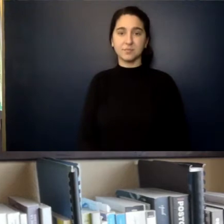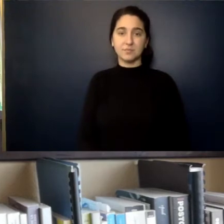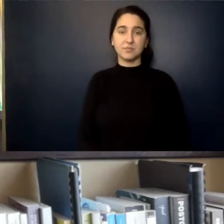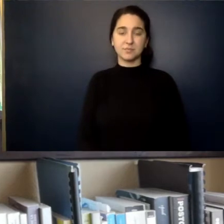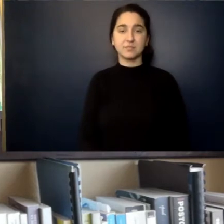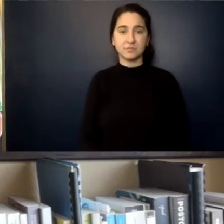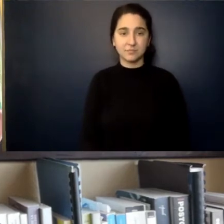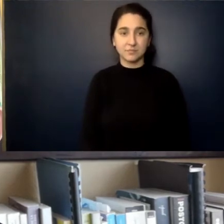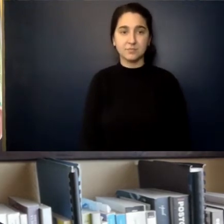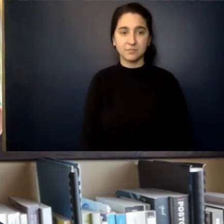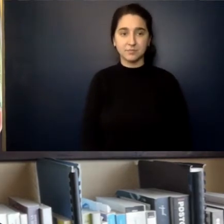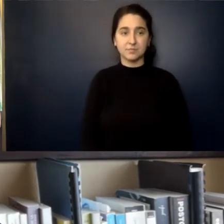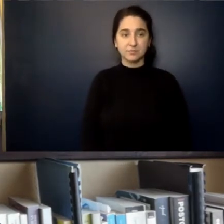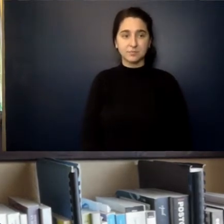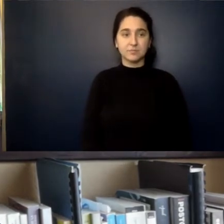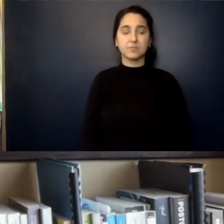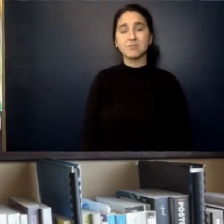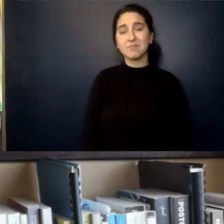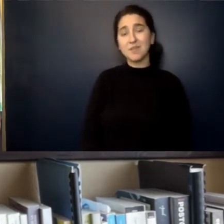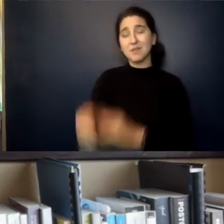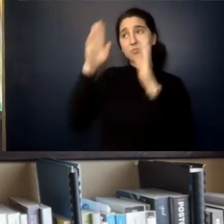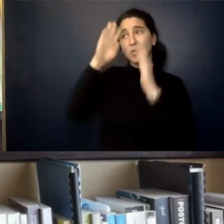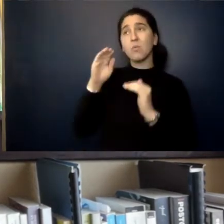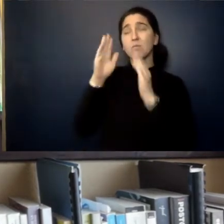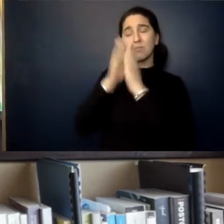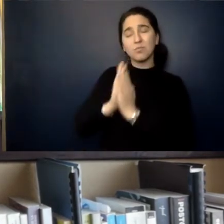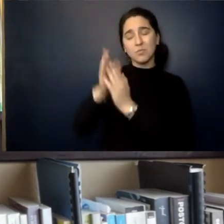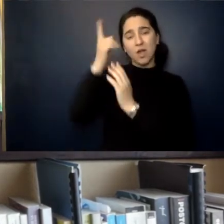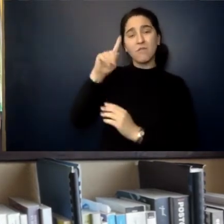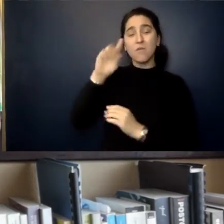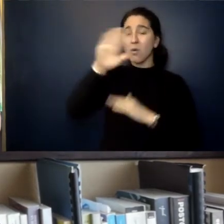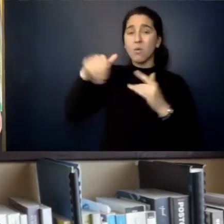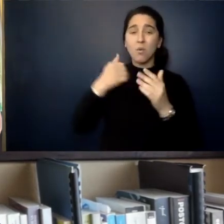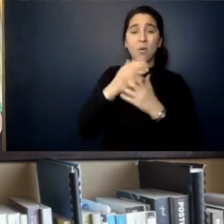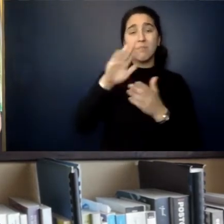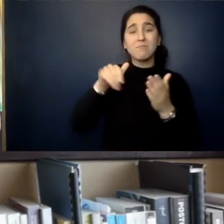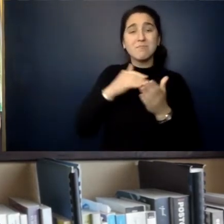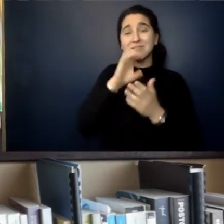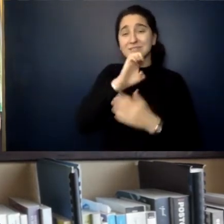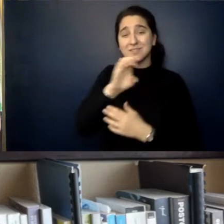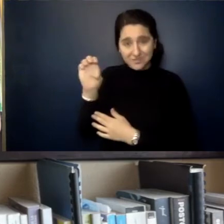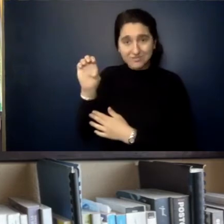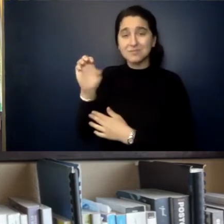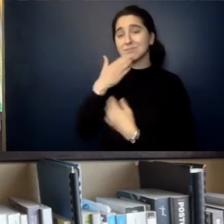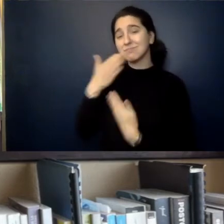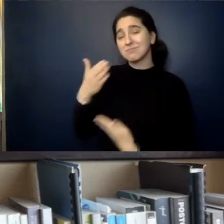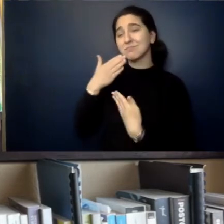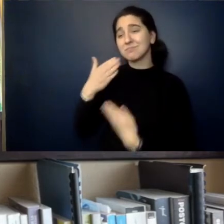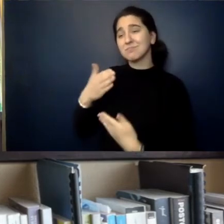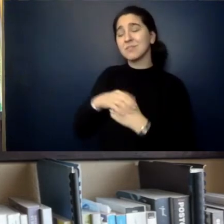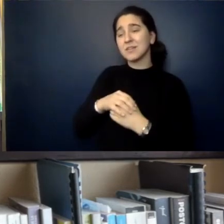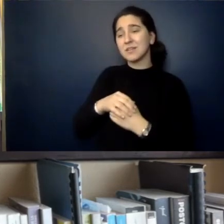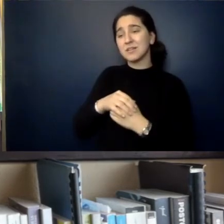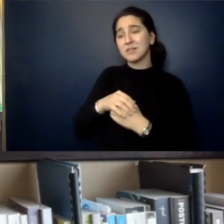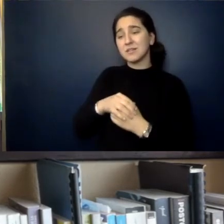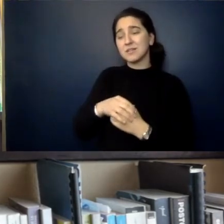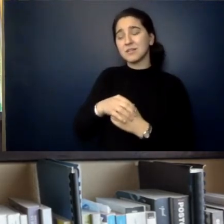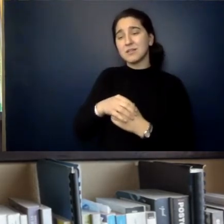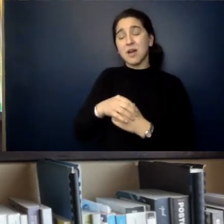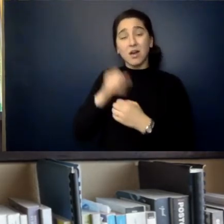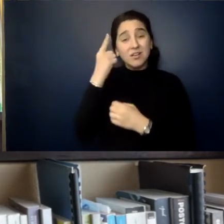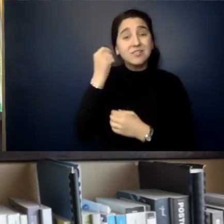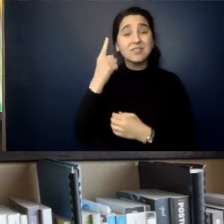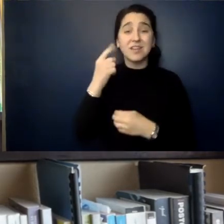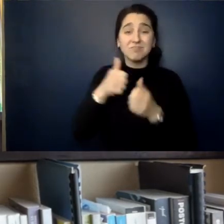showing how we are responding to the tragic situation of